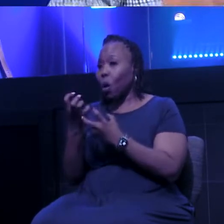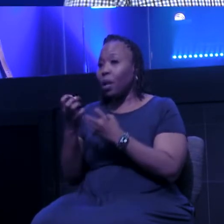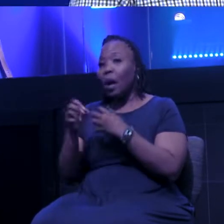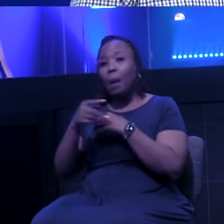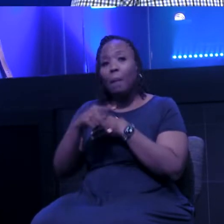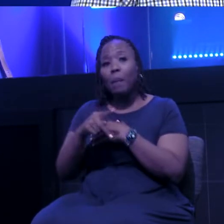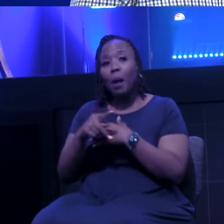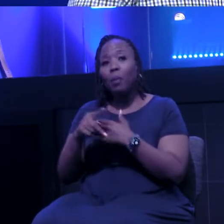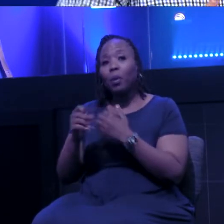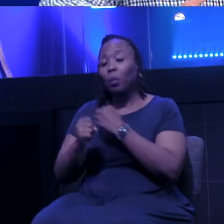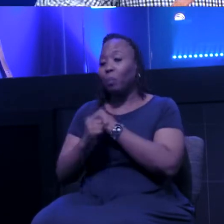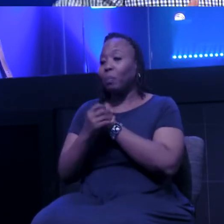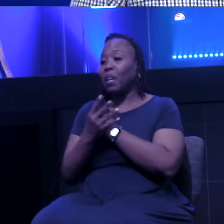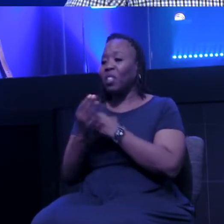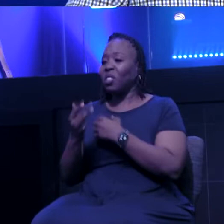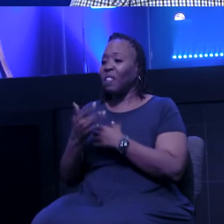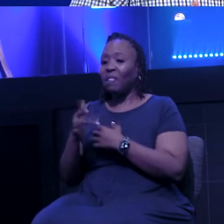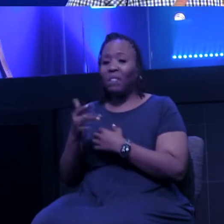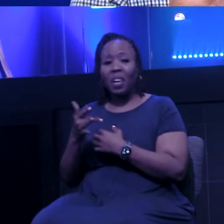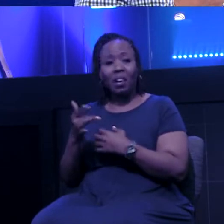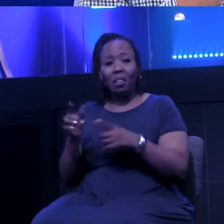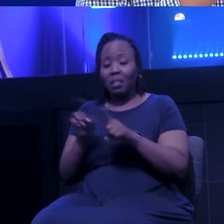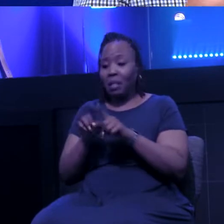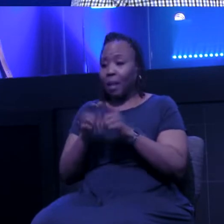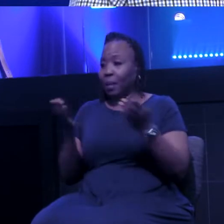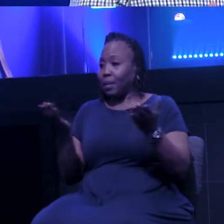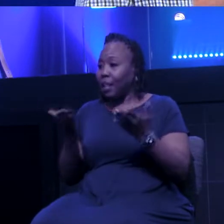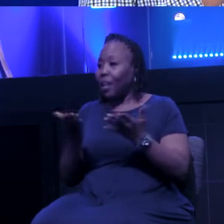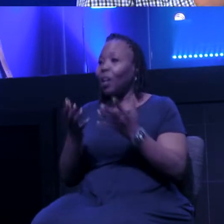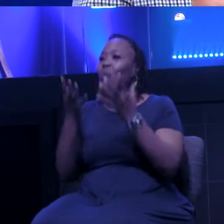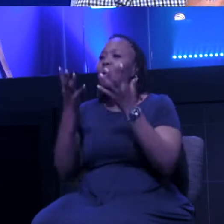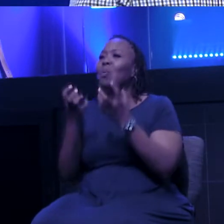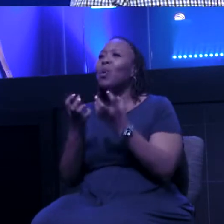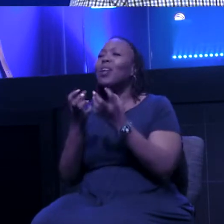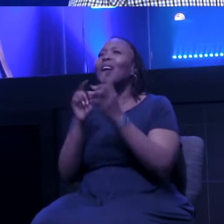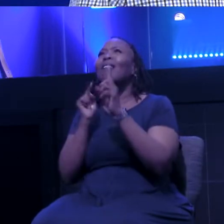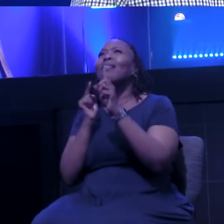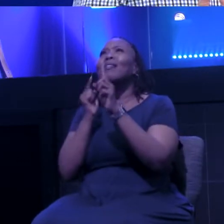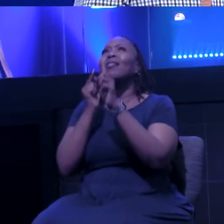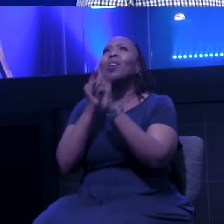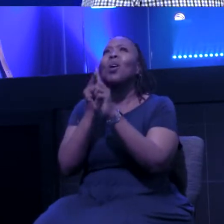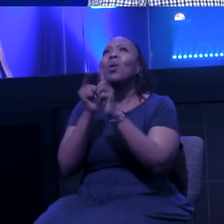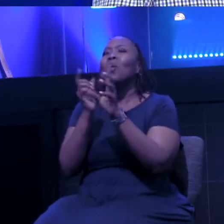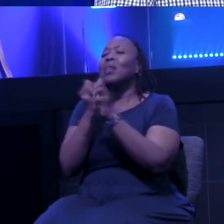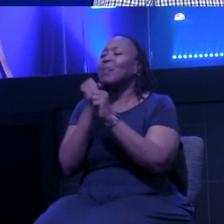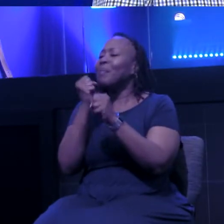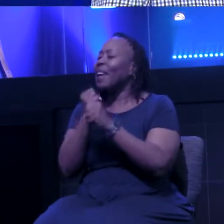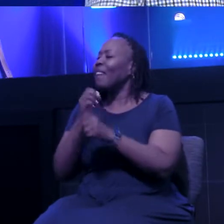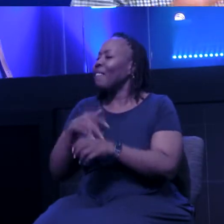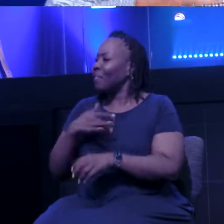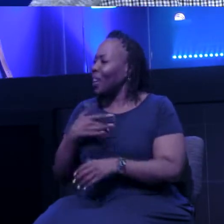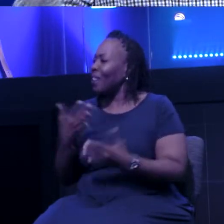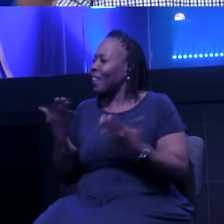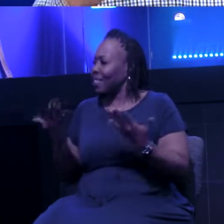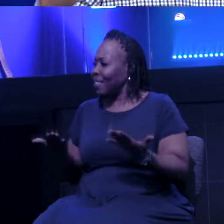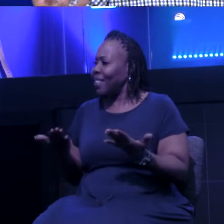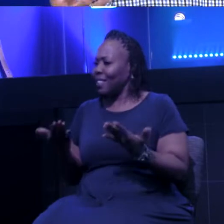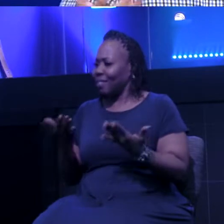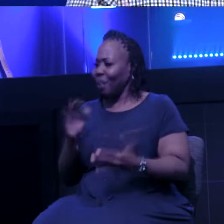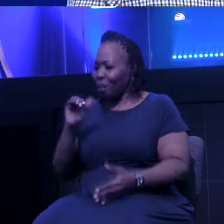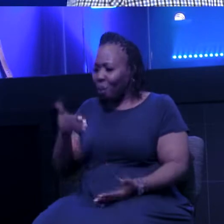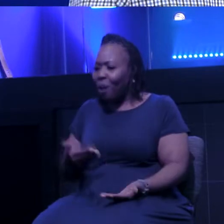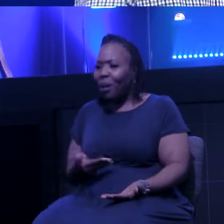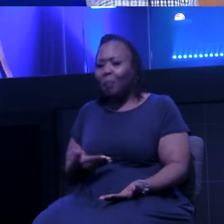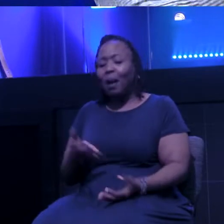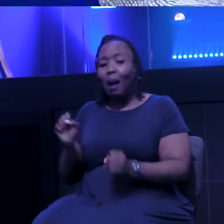just like Tamarack. We're going to really strive to make it feel as that it is community. It feels like community. And every church has a different